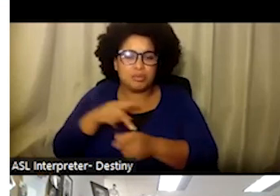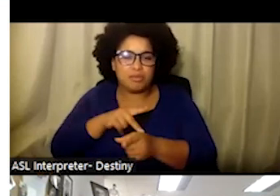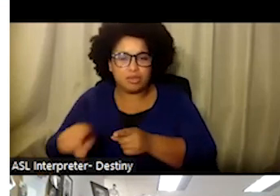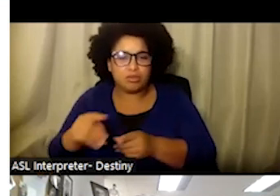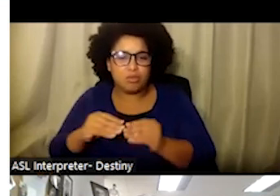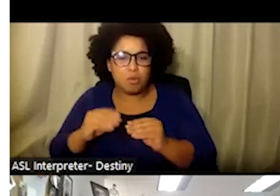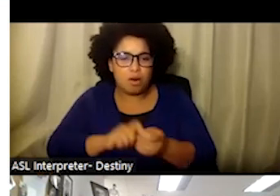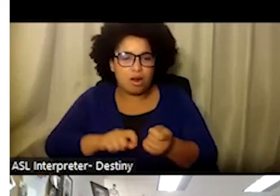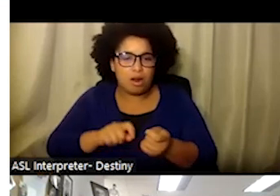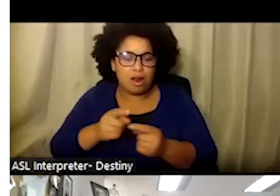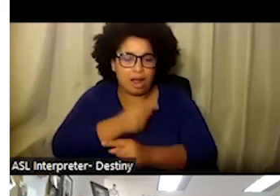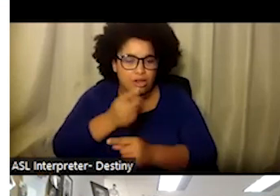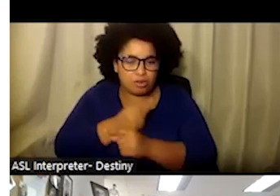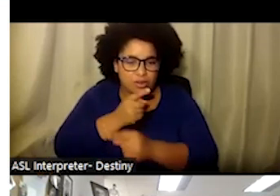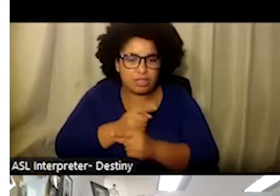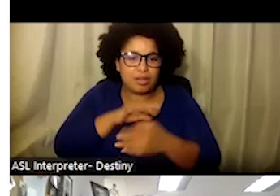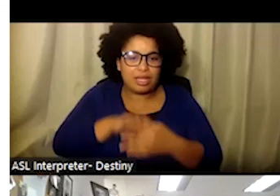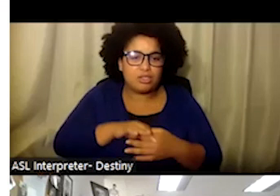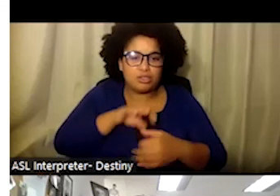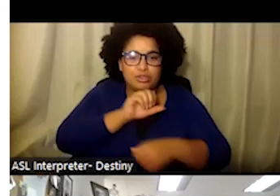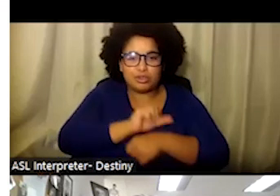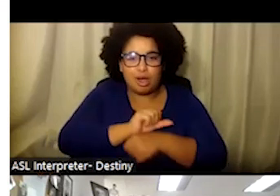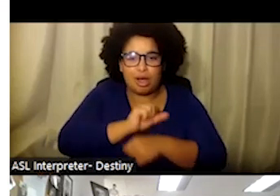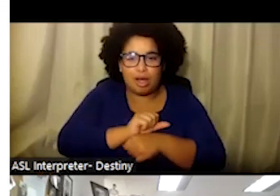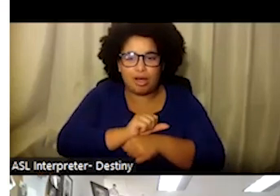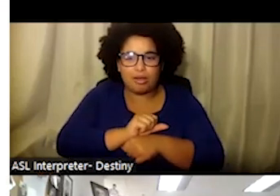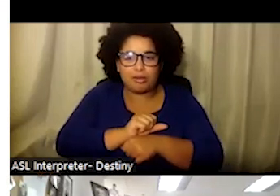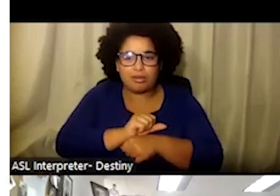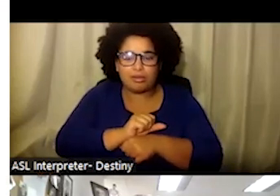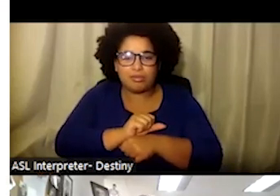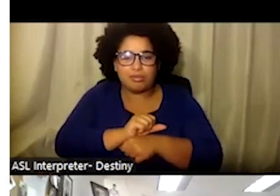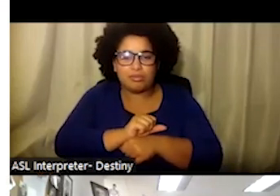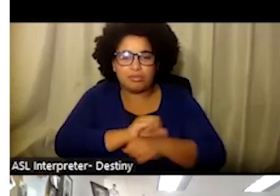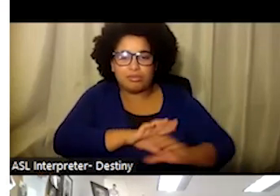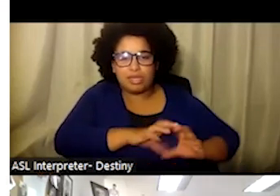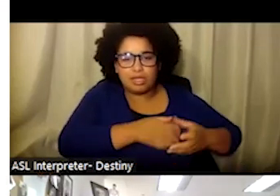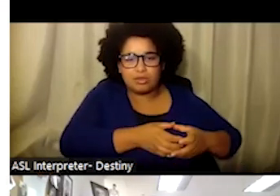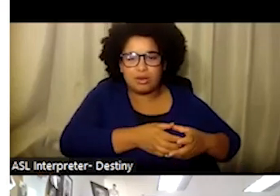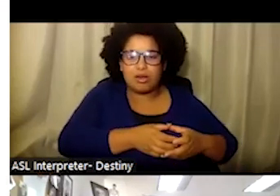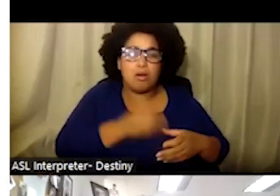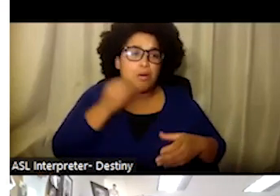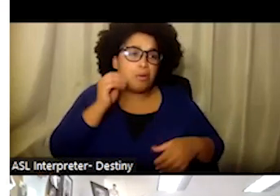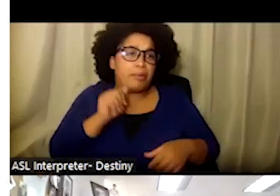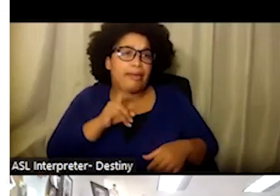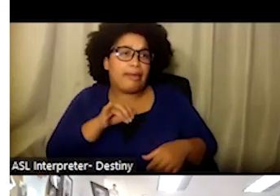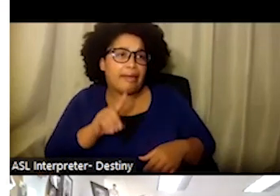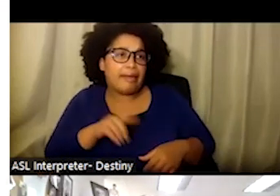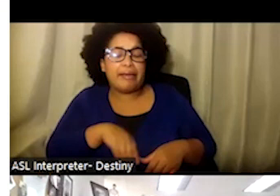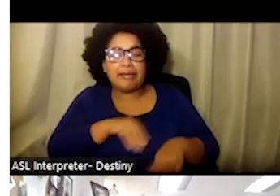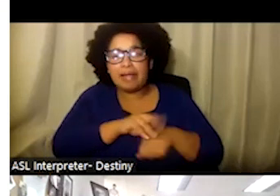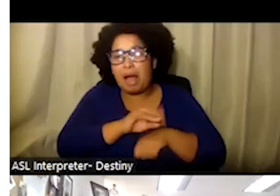their job classifications, instead of just home aide or teacher or